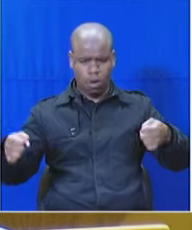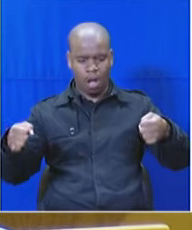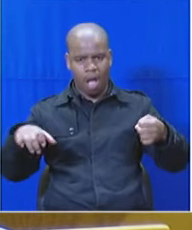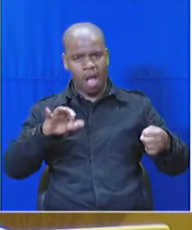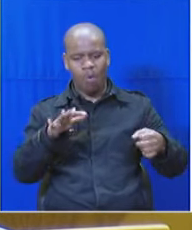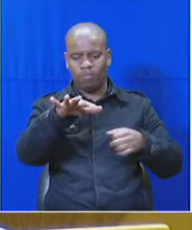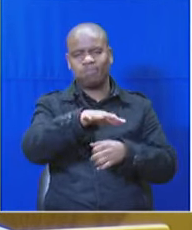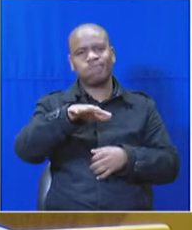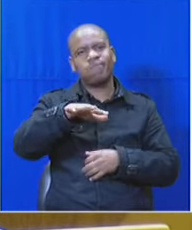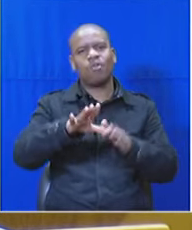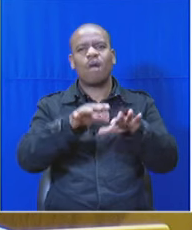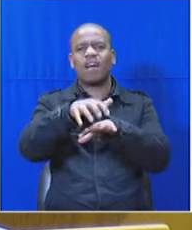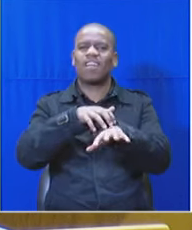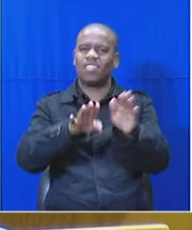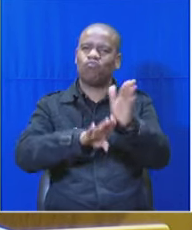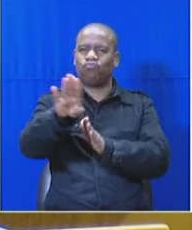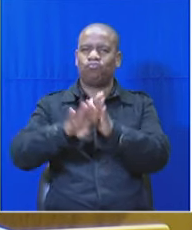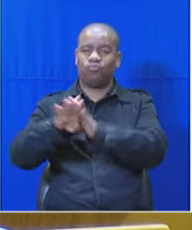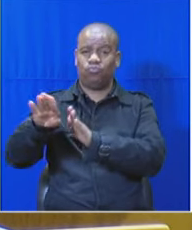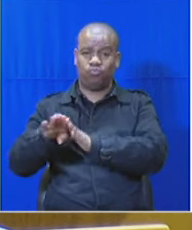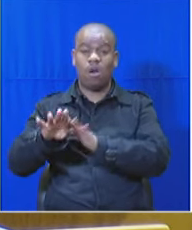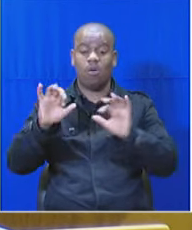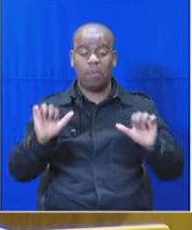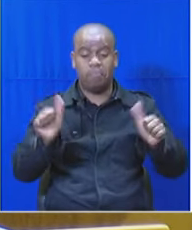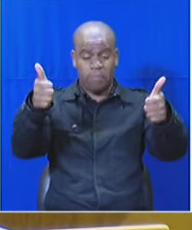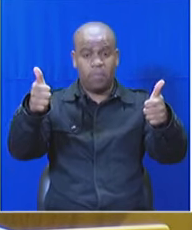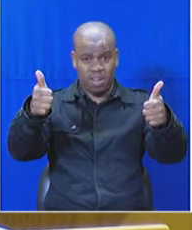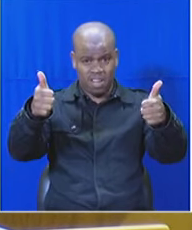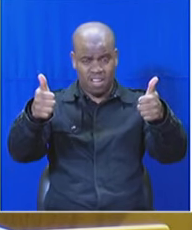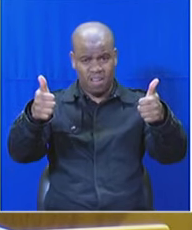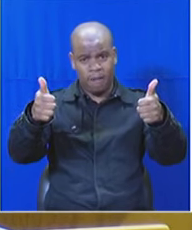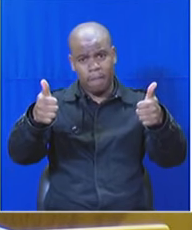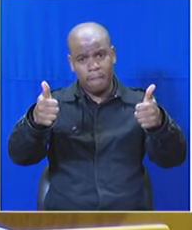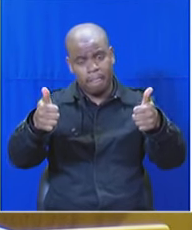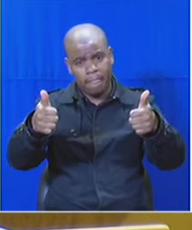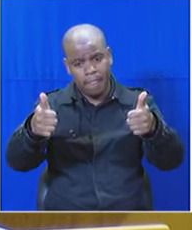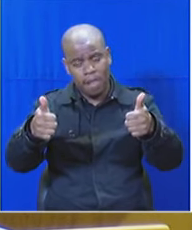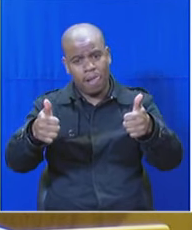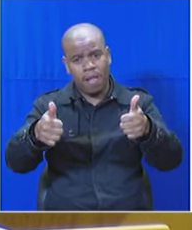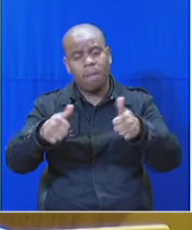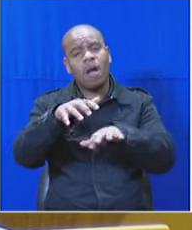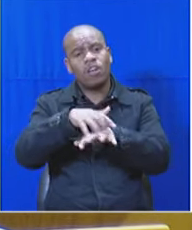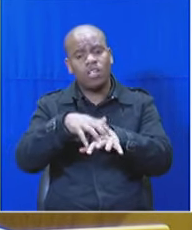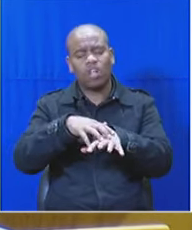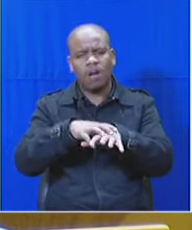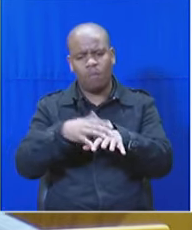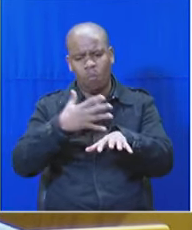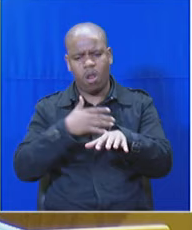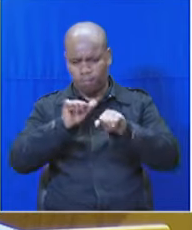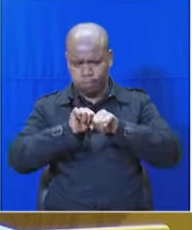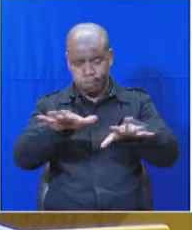development, based on an effective land reform and the growth of irrigated agriculture and land